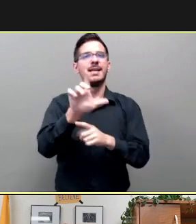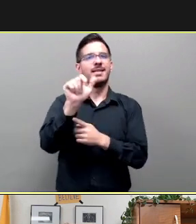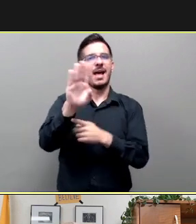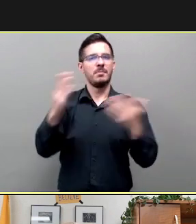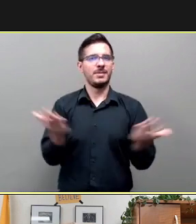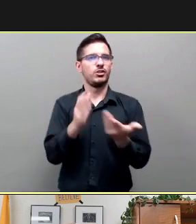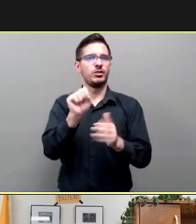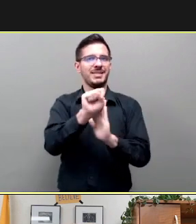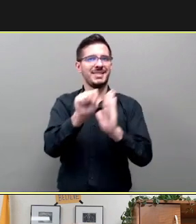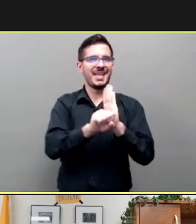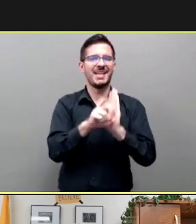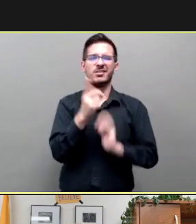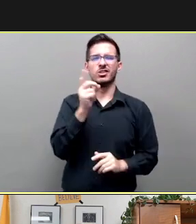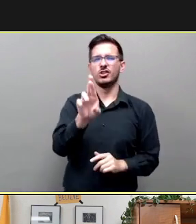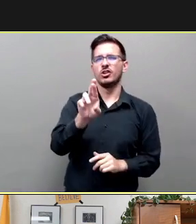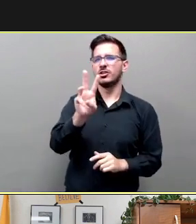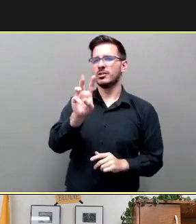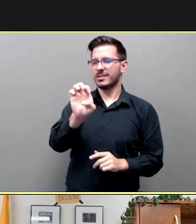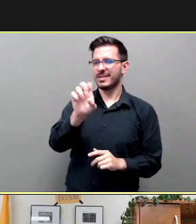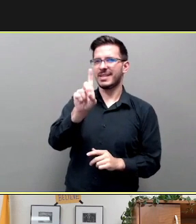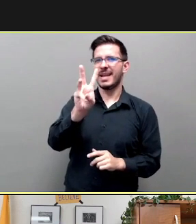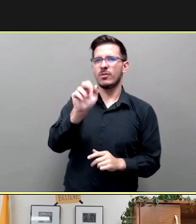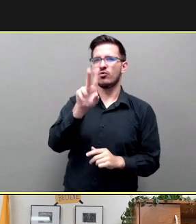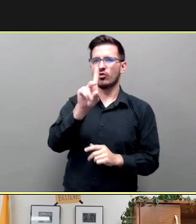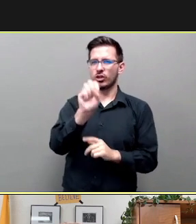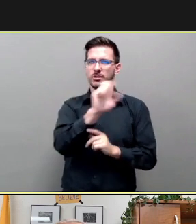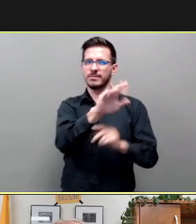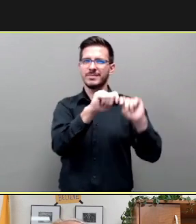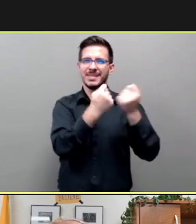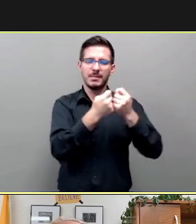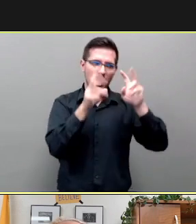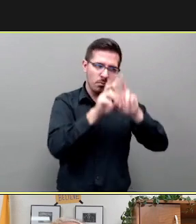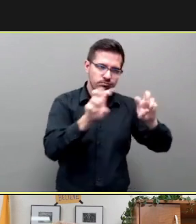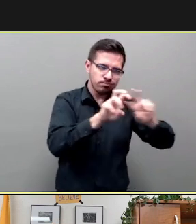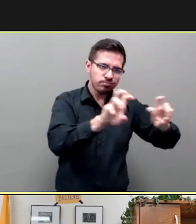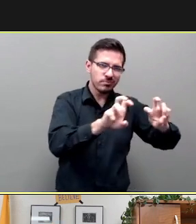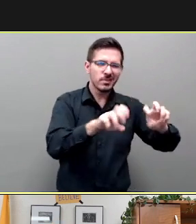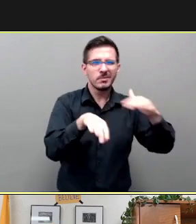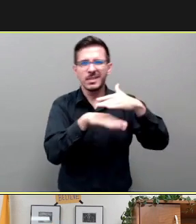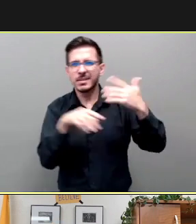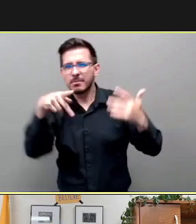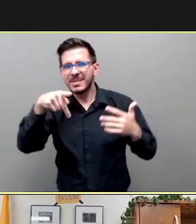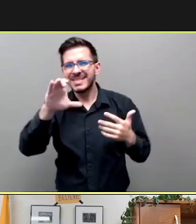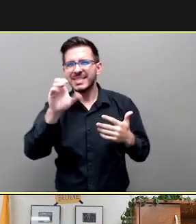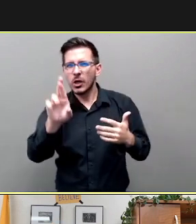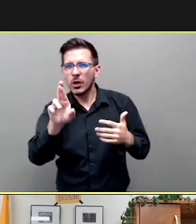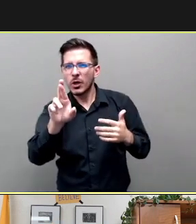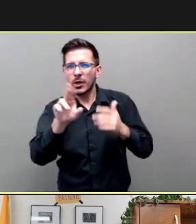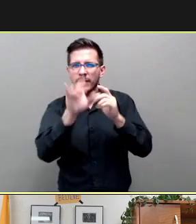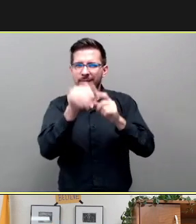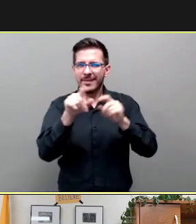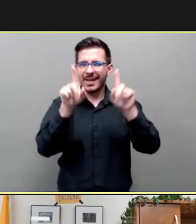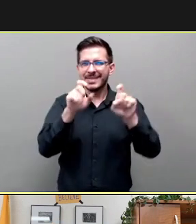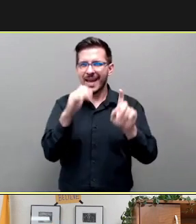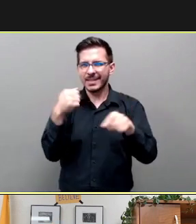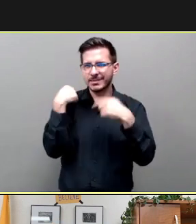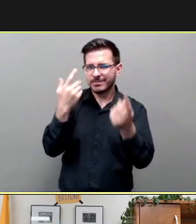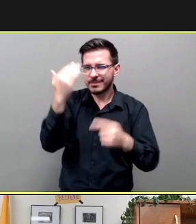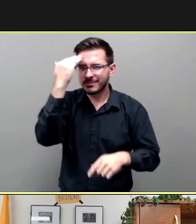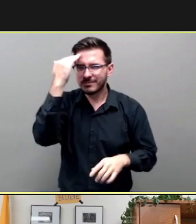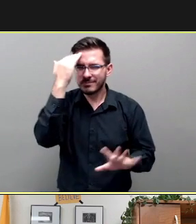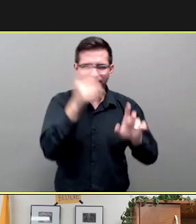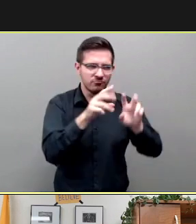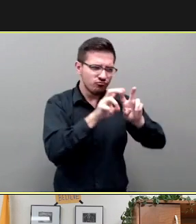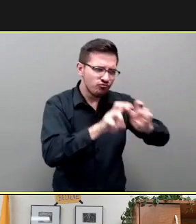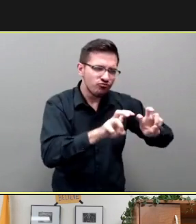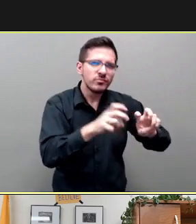Dr. Edwards and his team analyze it and do basically a PCR test on the effluent to see the